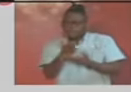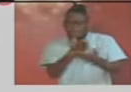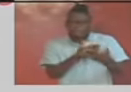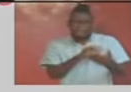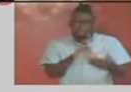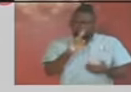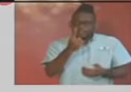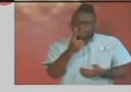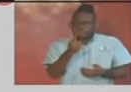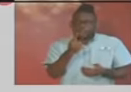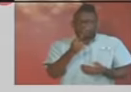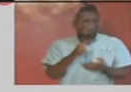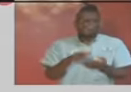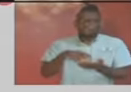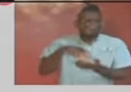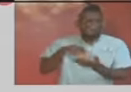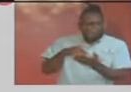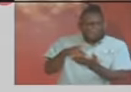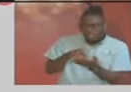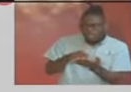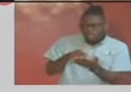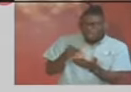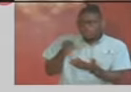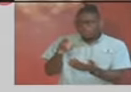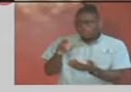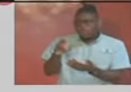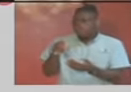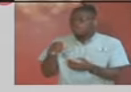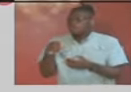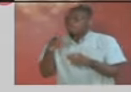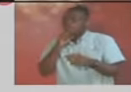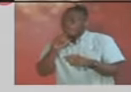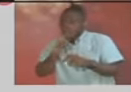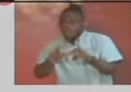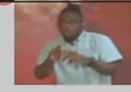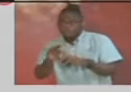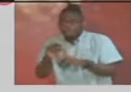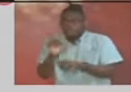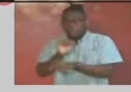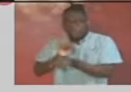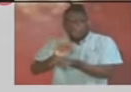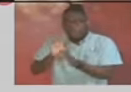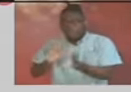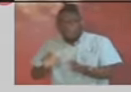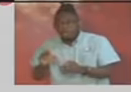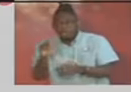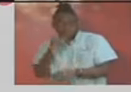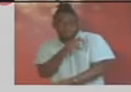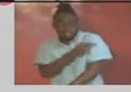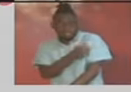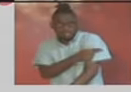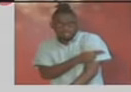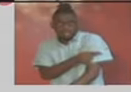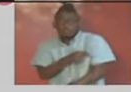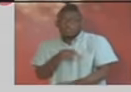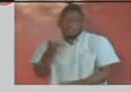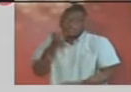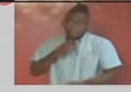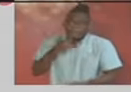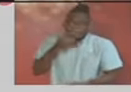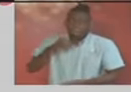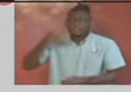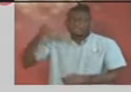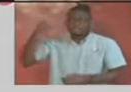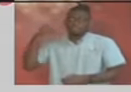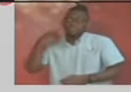as quickly as we can, and those are the healthcare workers, the persons over 60, and those with NCDs. So that entire group, we need to protect them